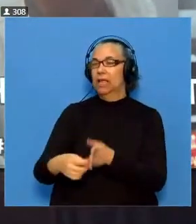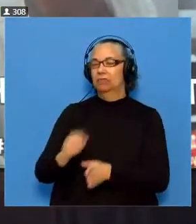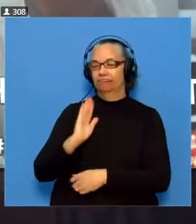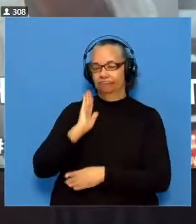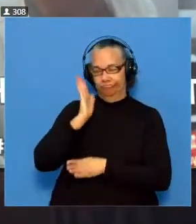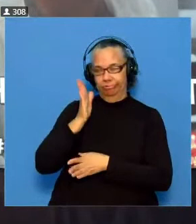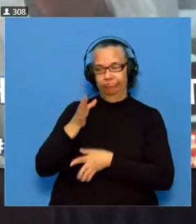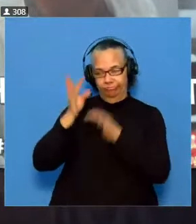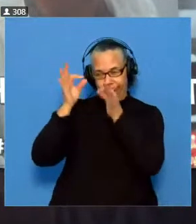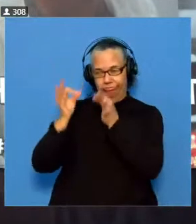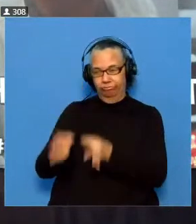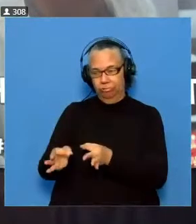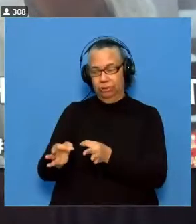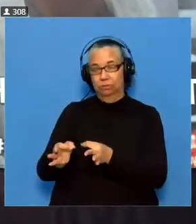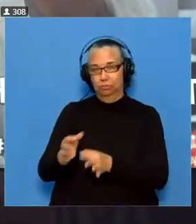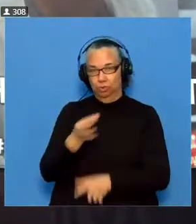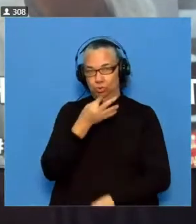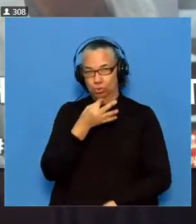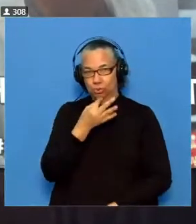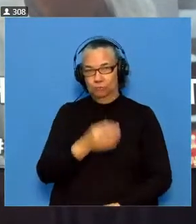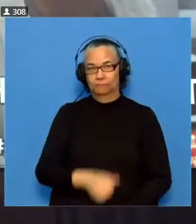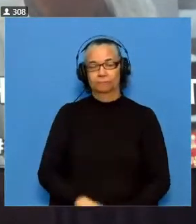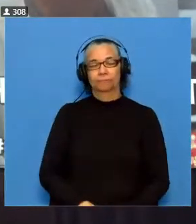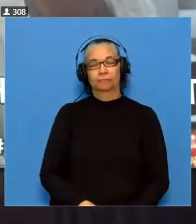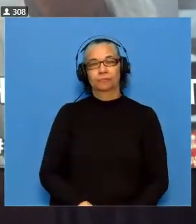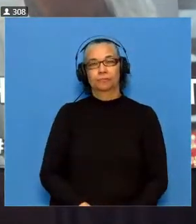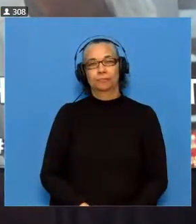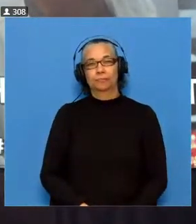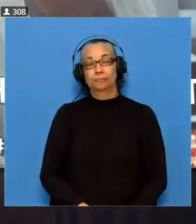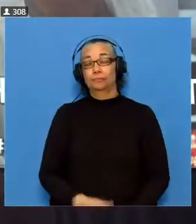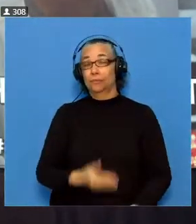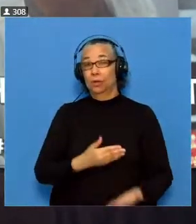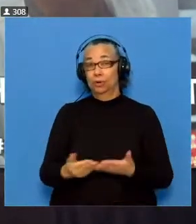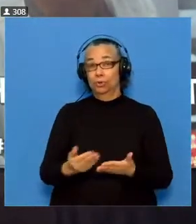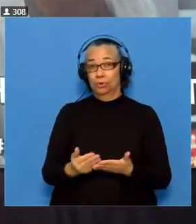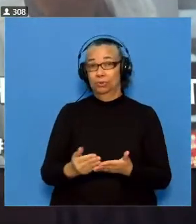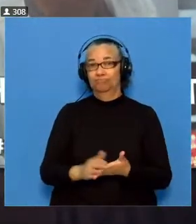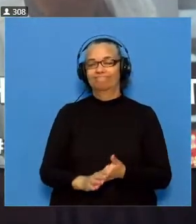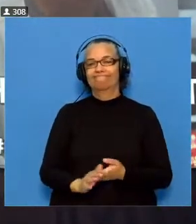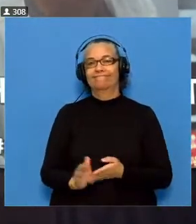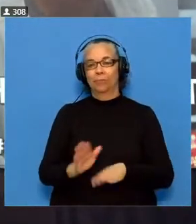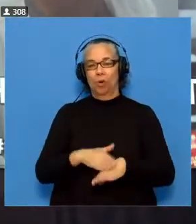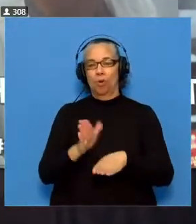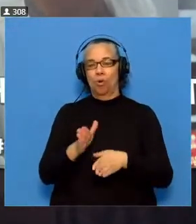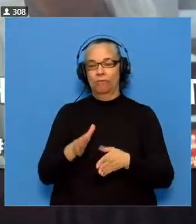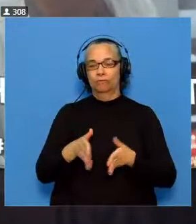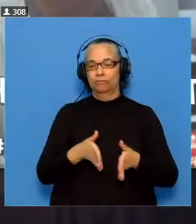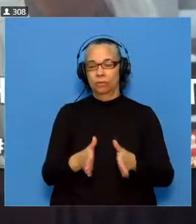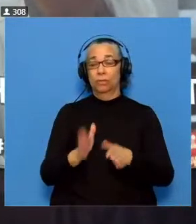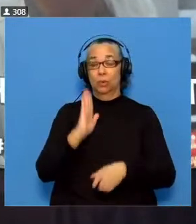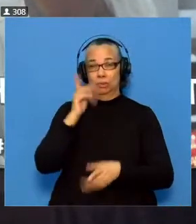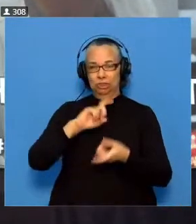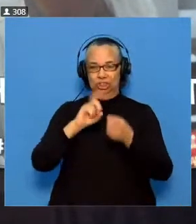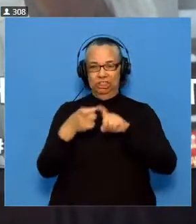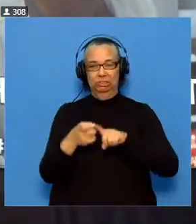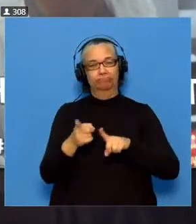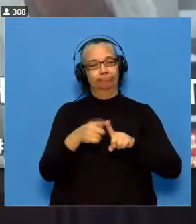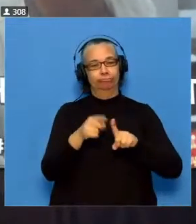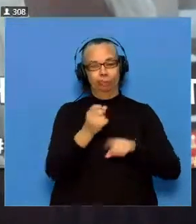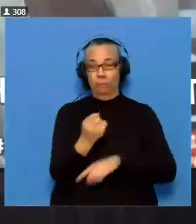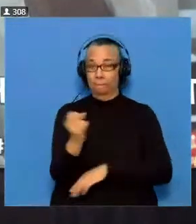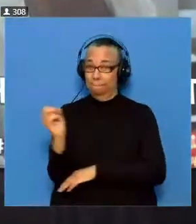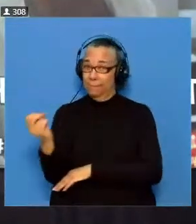Though the curfew will change to midnight, It is important as ever that everyone adheres